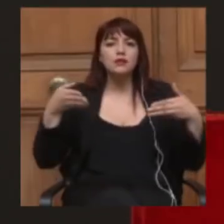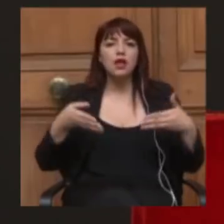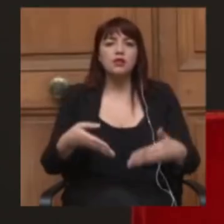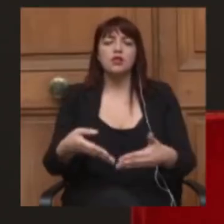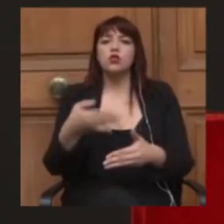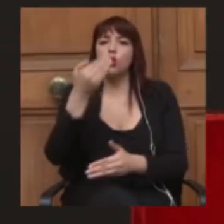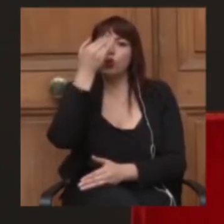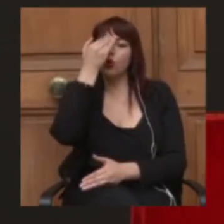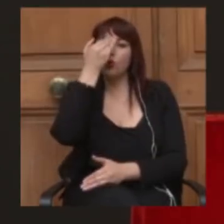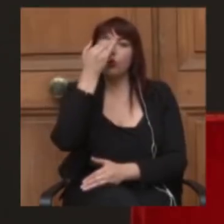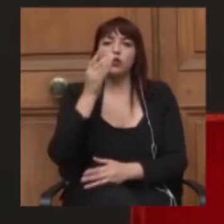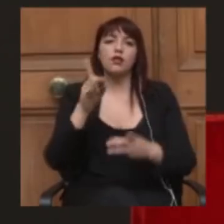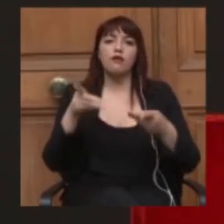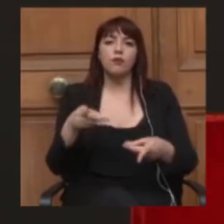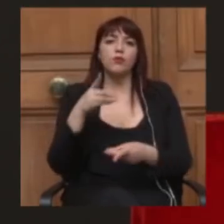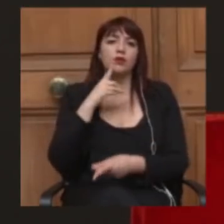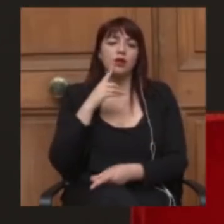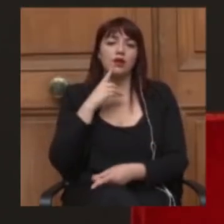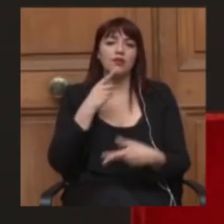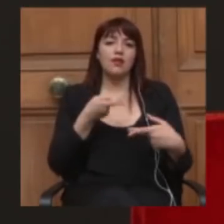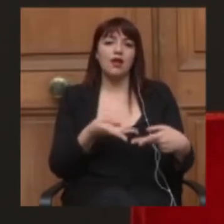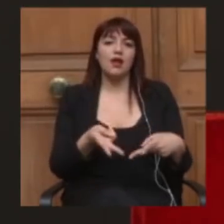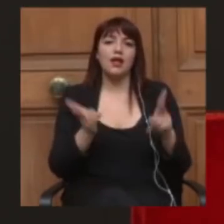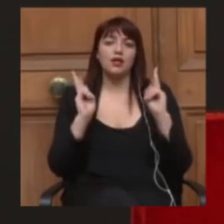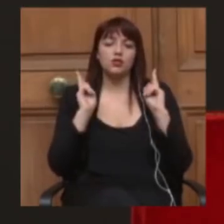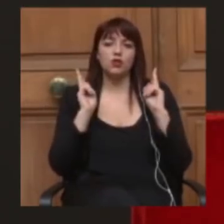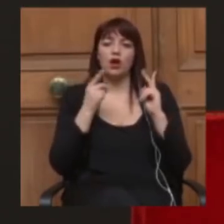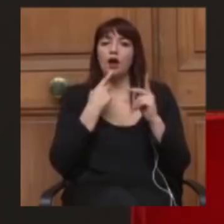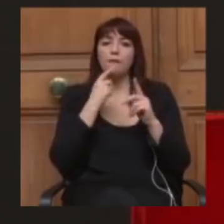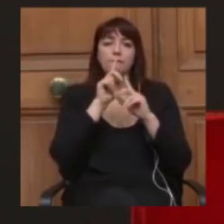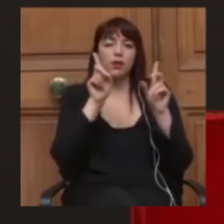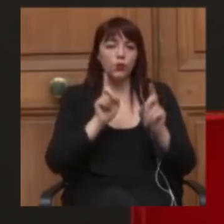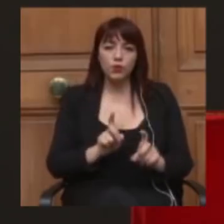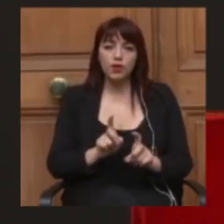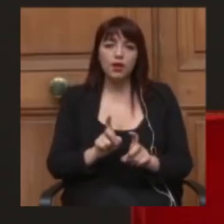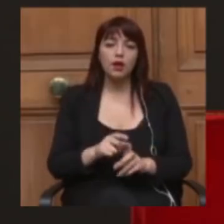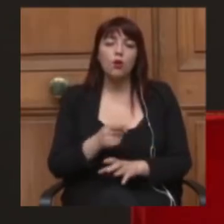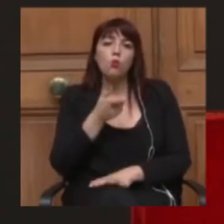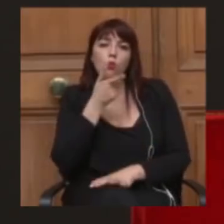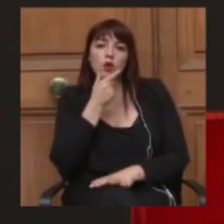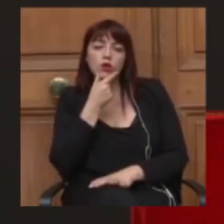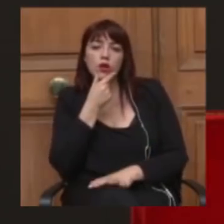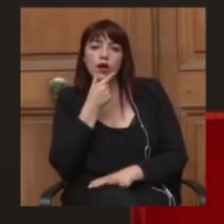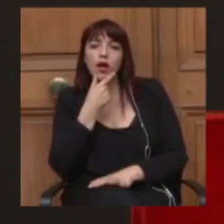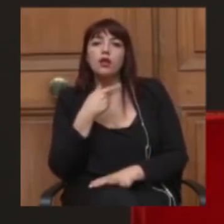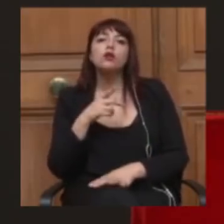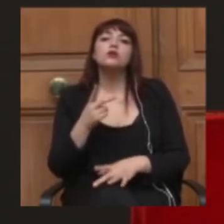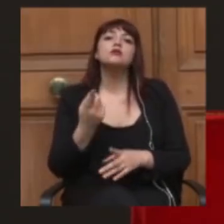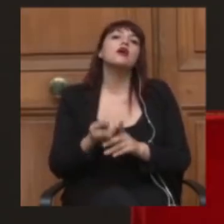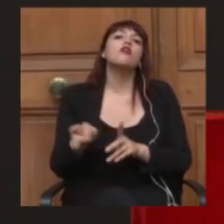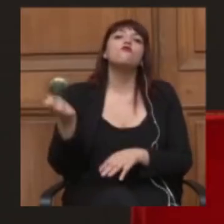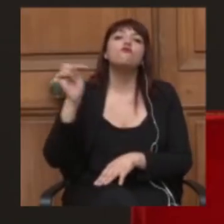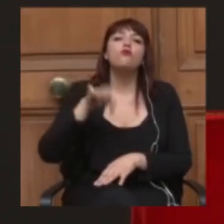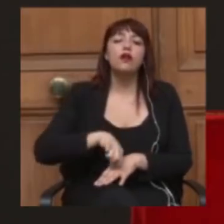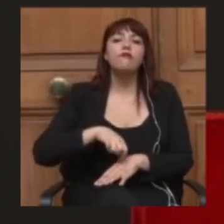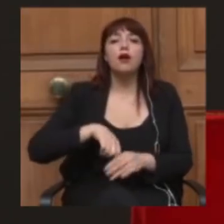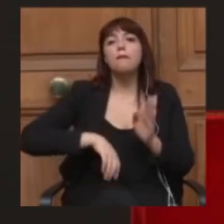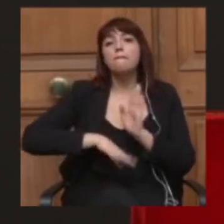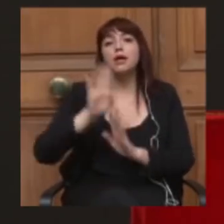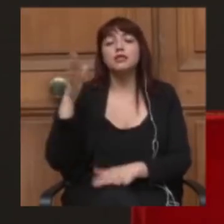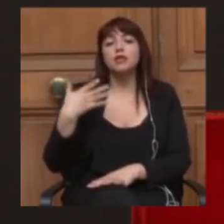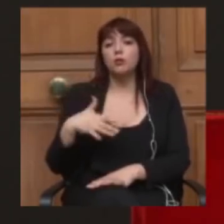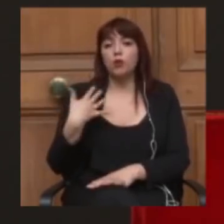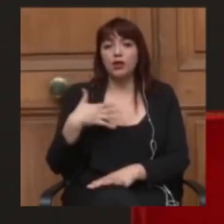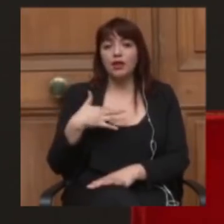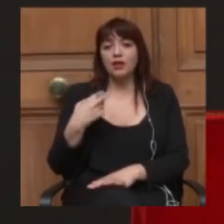to call it into question? This becomes all the more important when violence is accepted as a